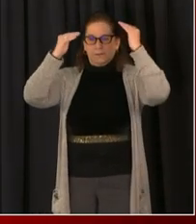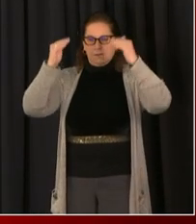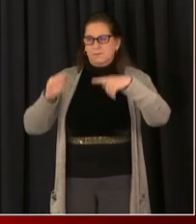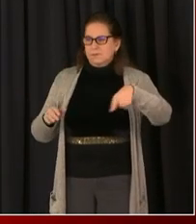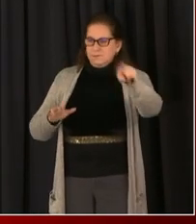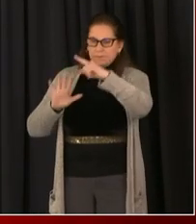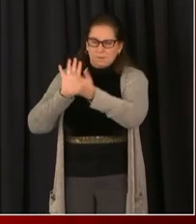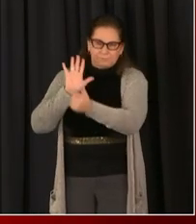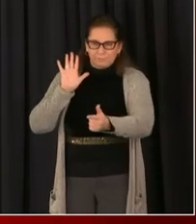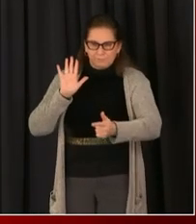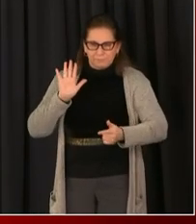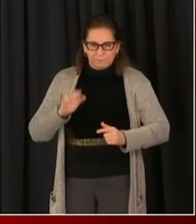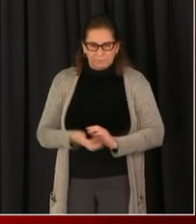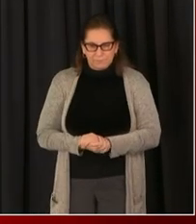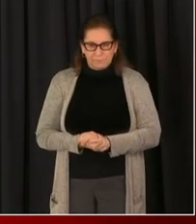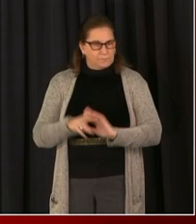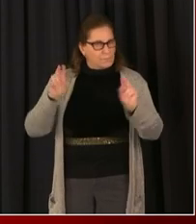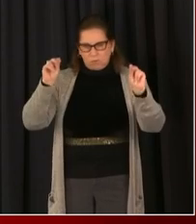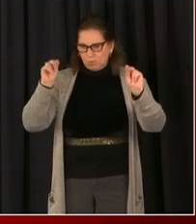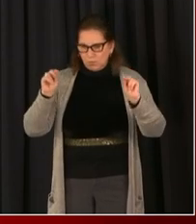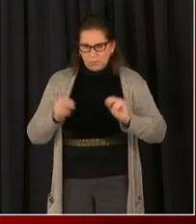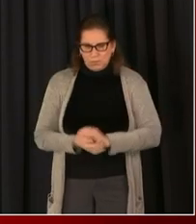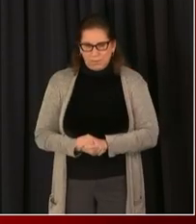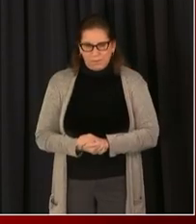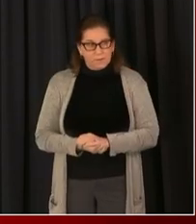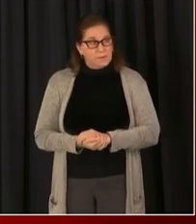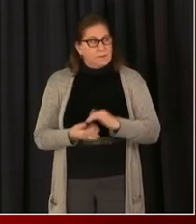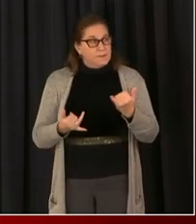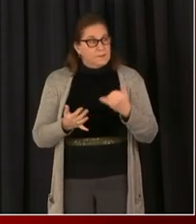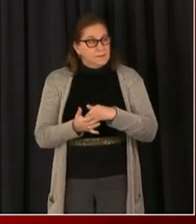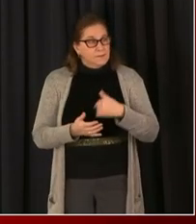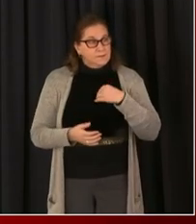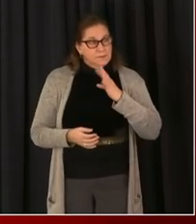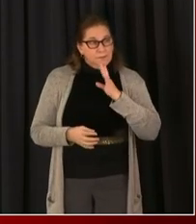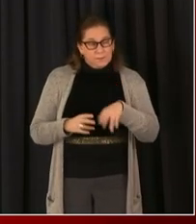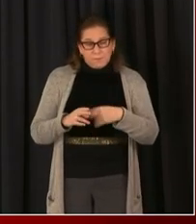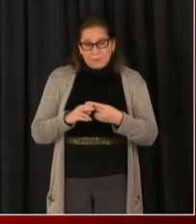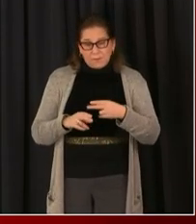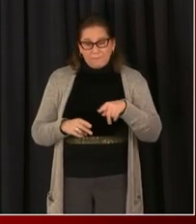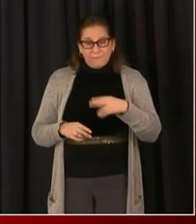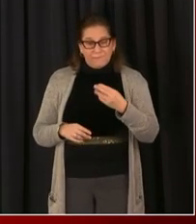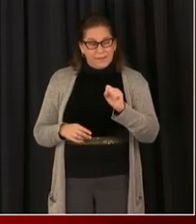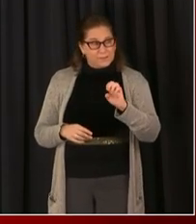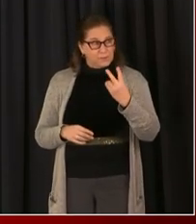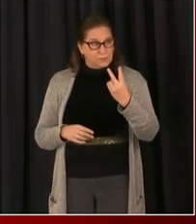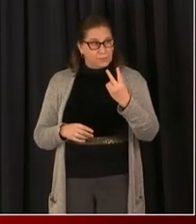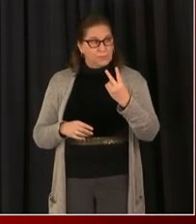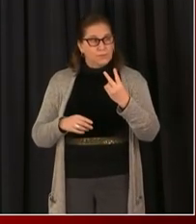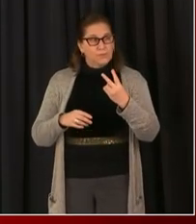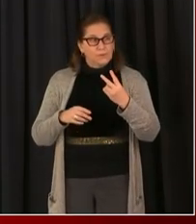We will post the mayor's order outlining these updates on our